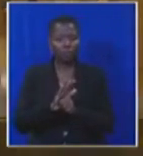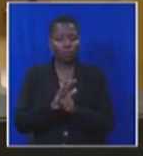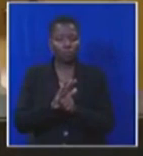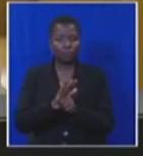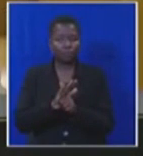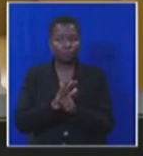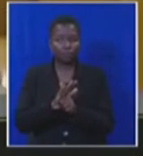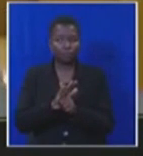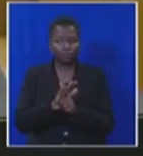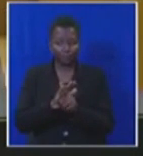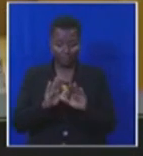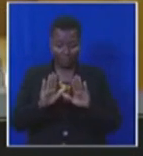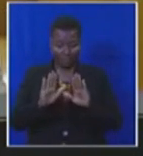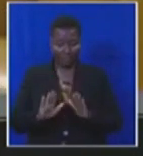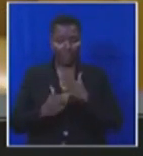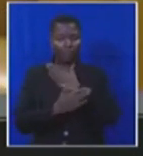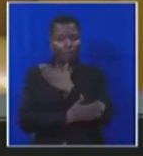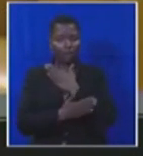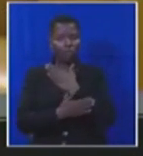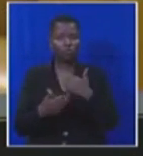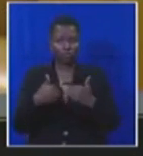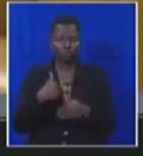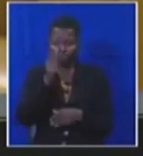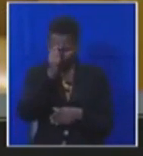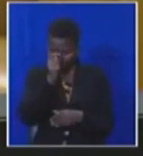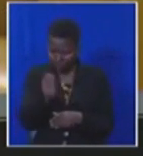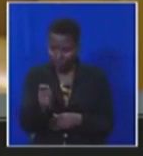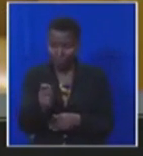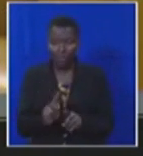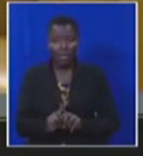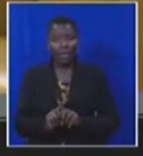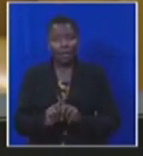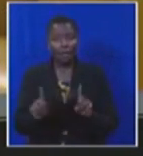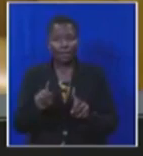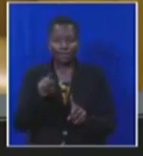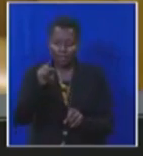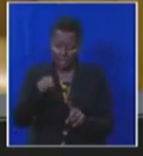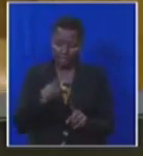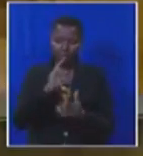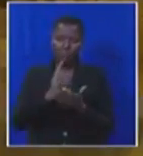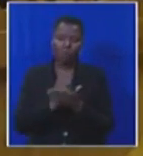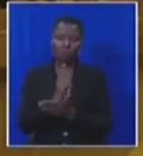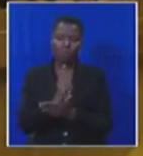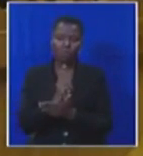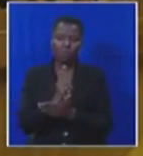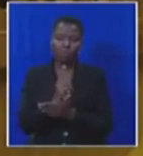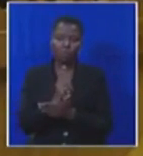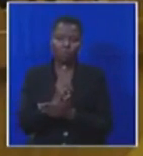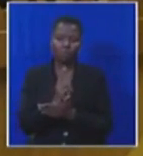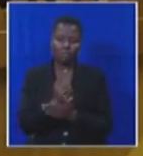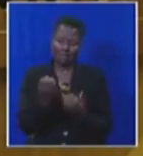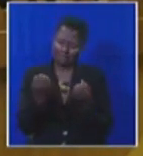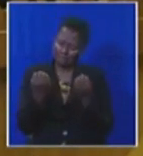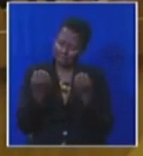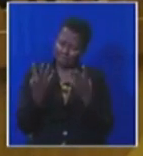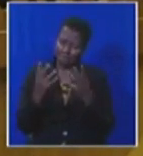dedicated teachers in our country, and we pay tribute to them. But we have to be honest about this. There are too many teachers who